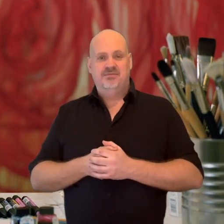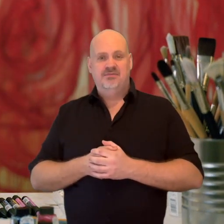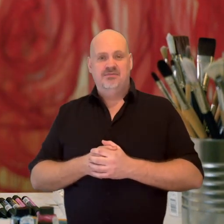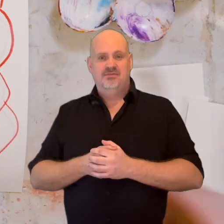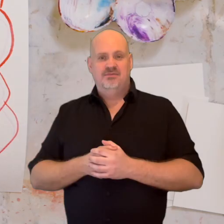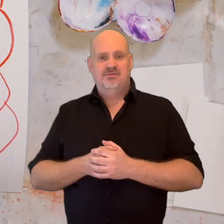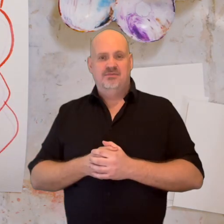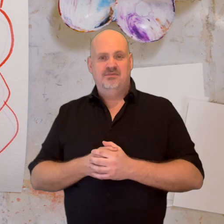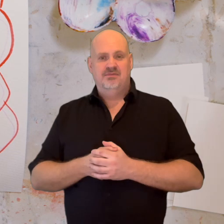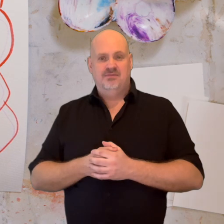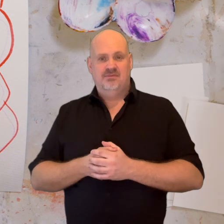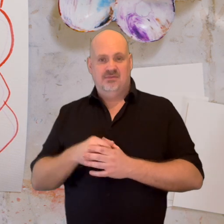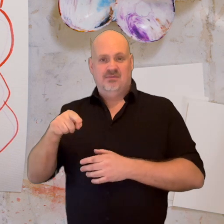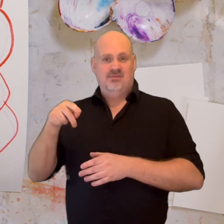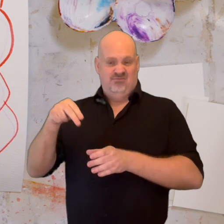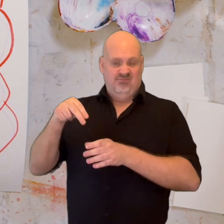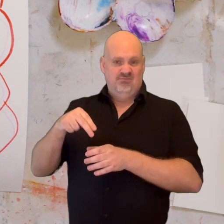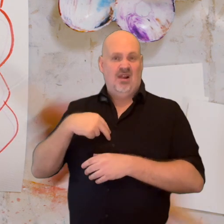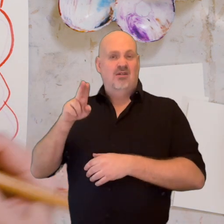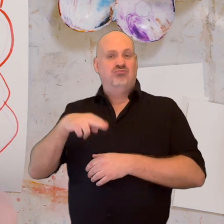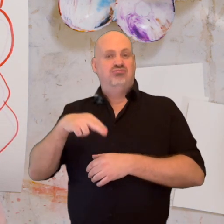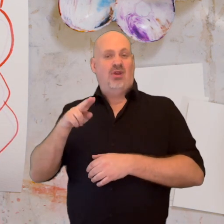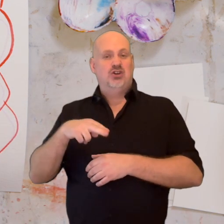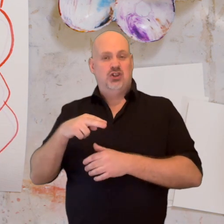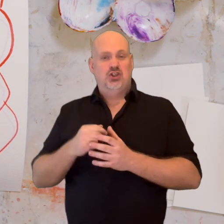paint and then using the brush